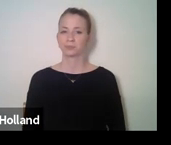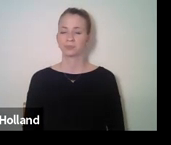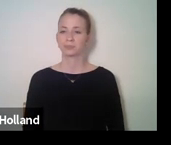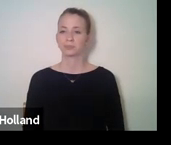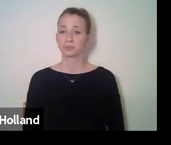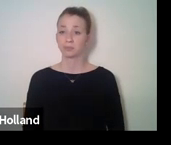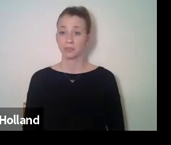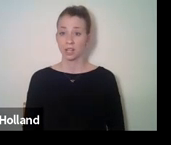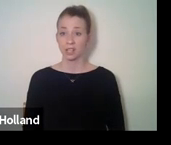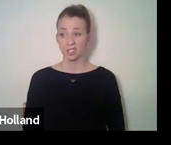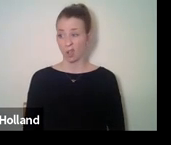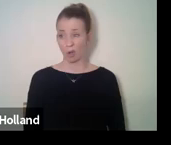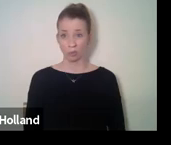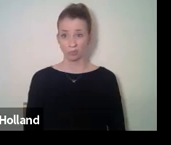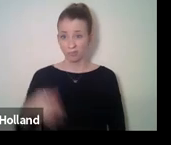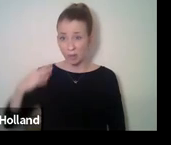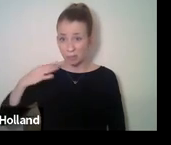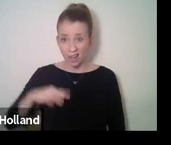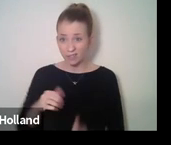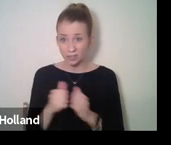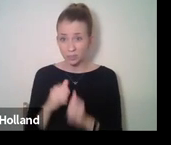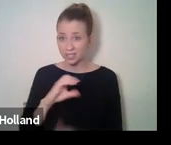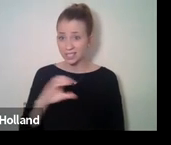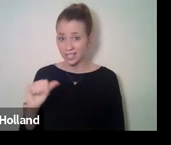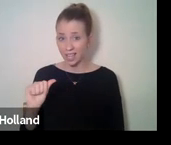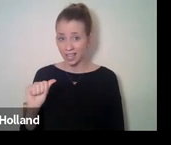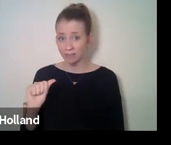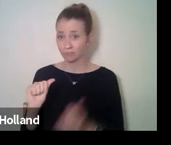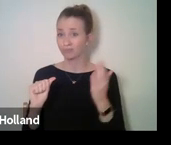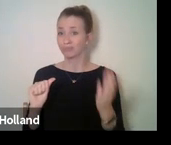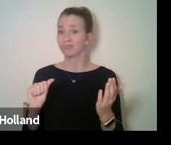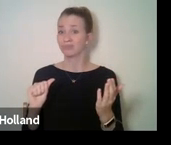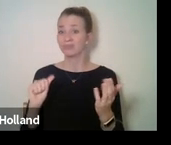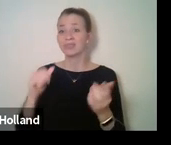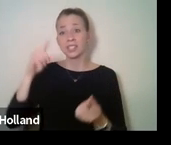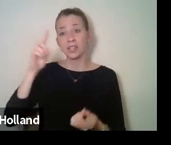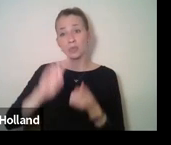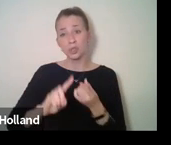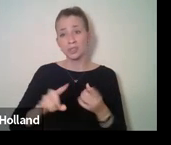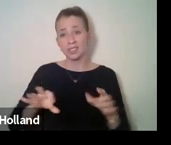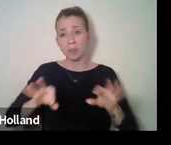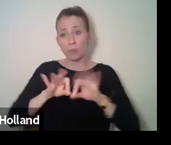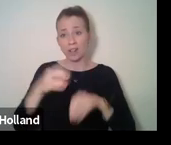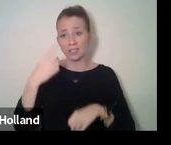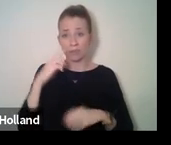So the benefits of CCA include reducing the electric rate for residents and small businesses,